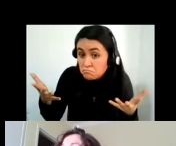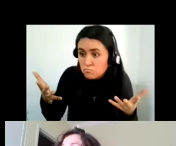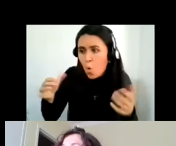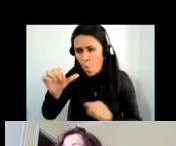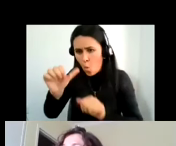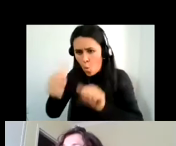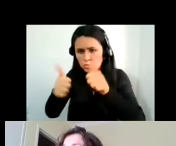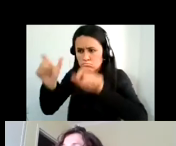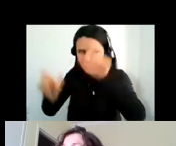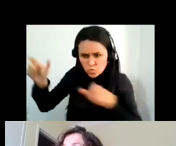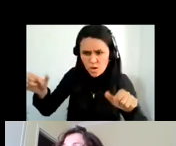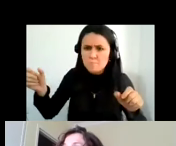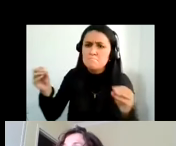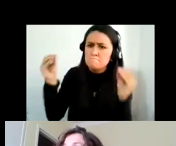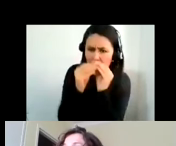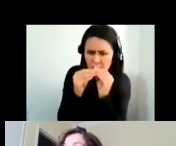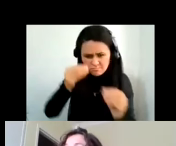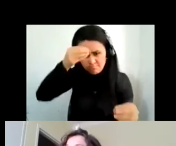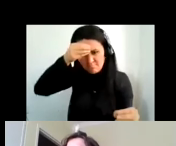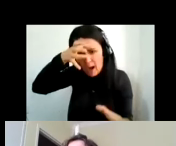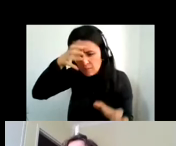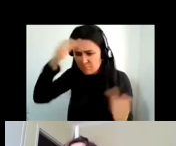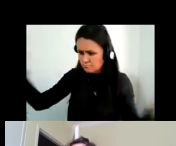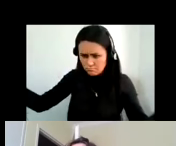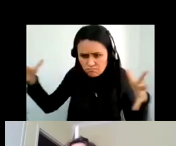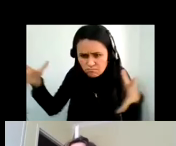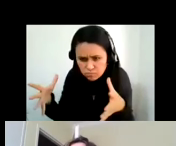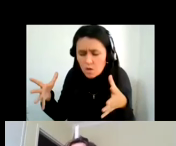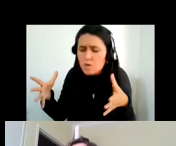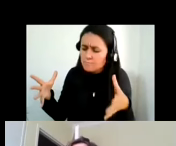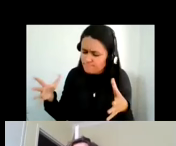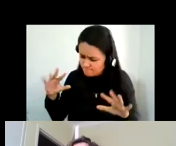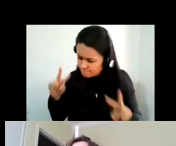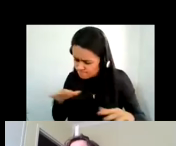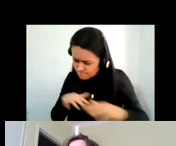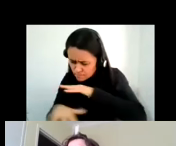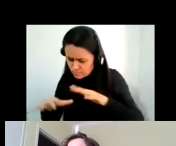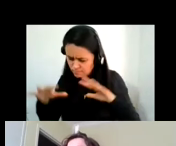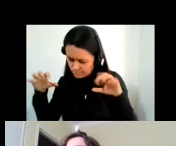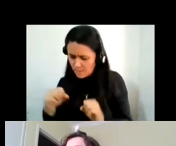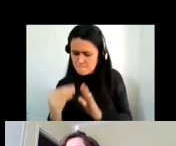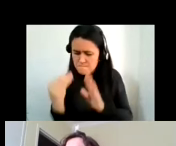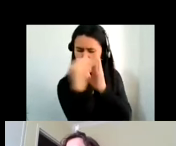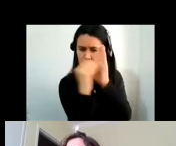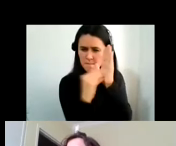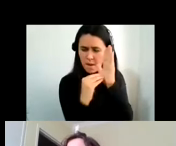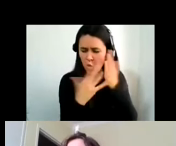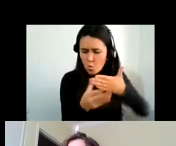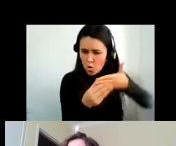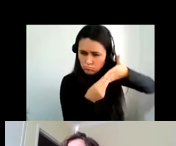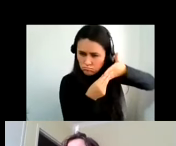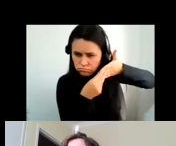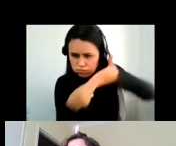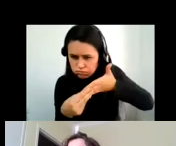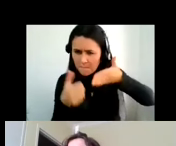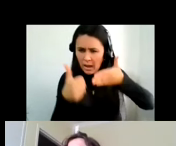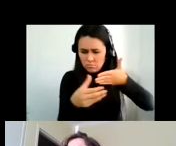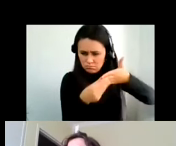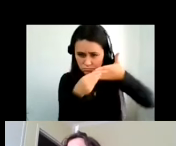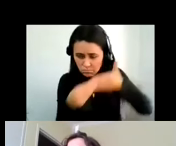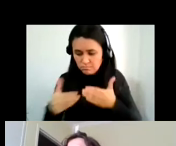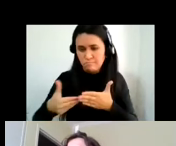look at mapping out the way forward. Now, I'm going to take you quickly to Mongolia just to share in a snapshot